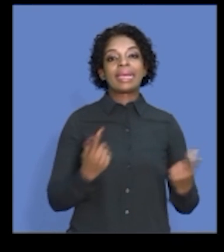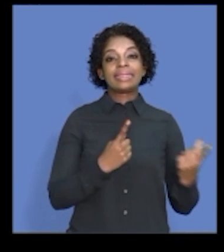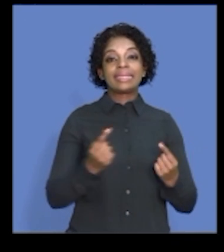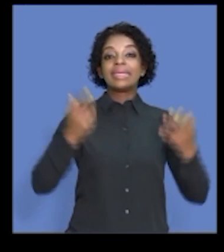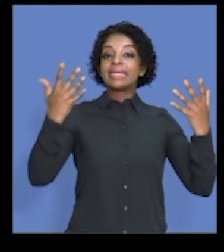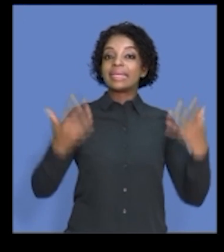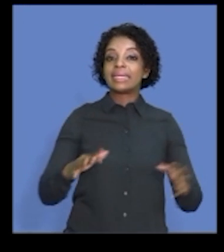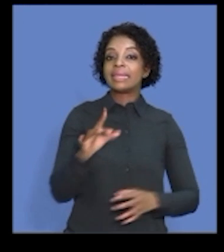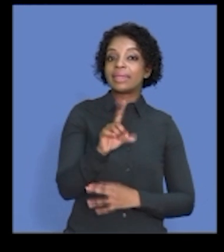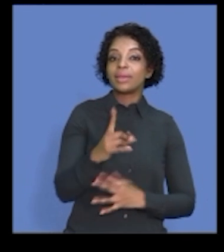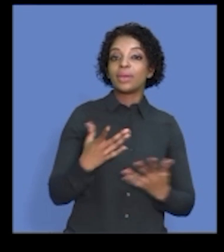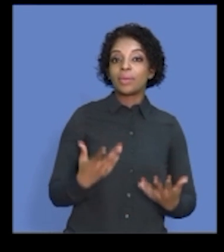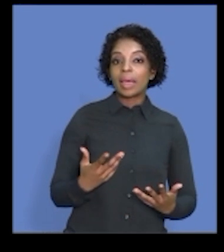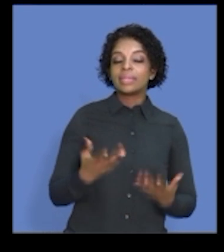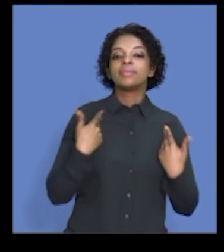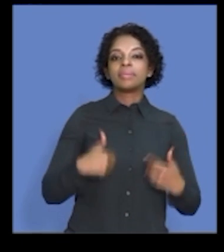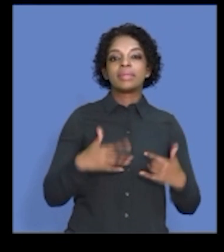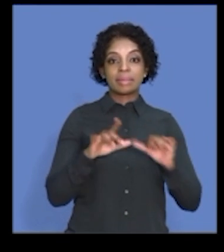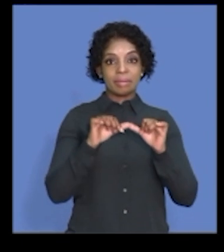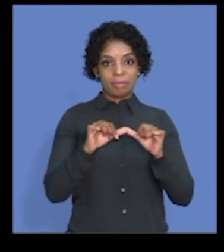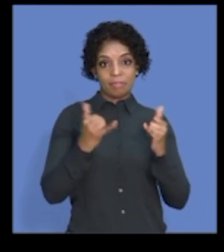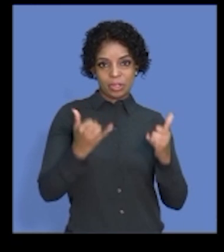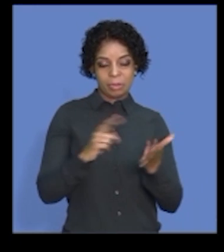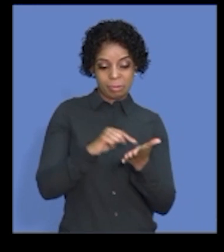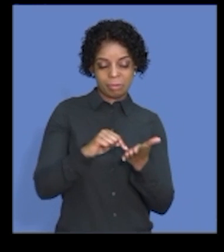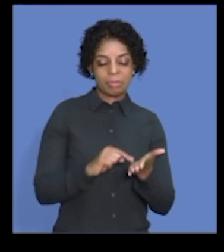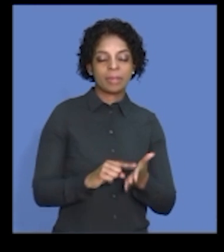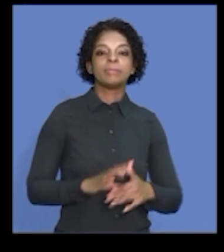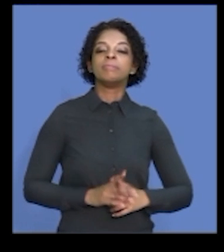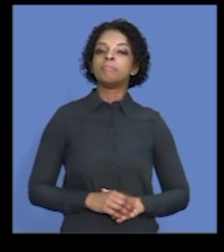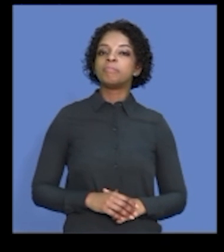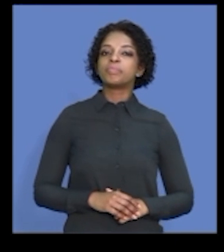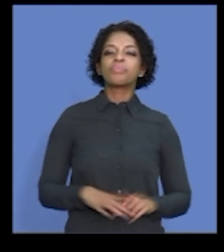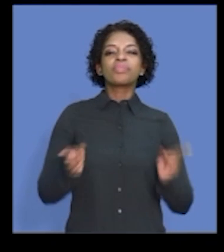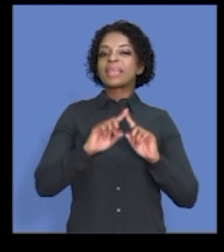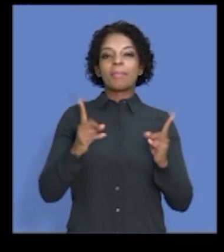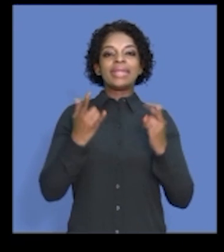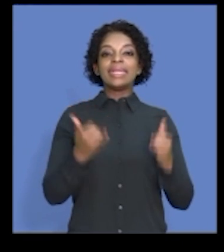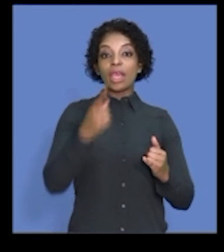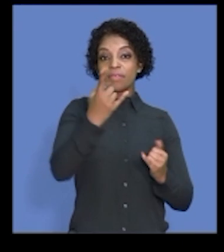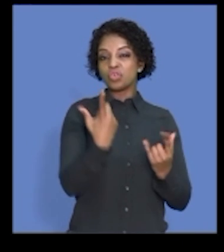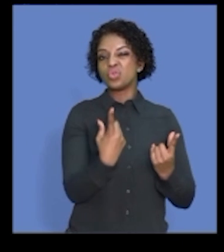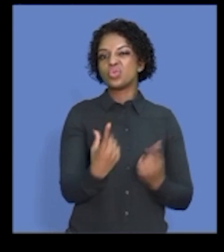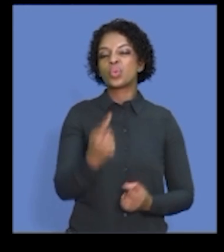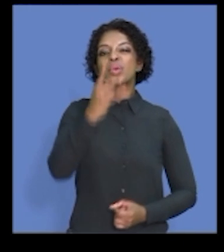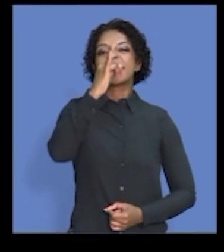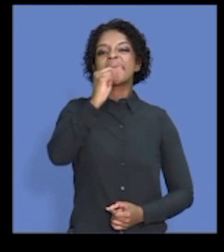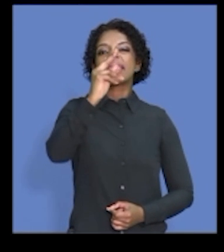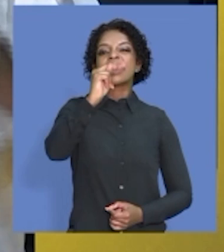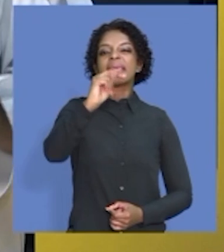done, I've calculated it and we move on. How do we deal with this in the income